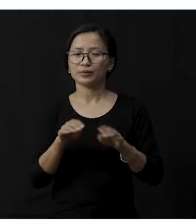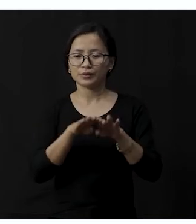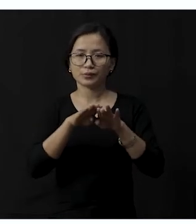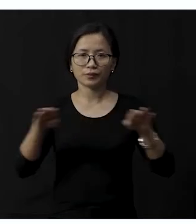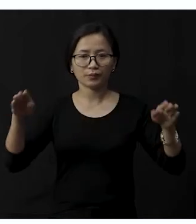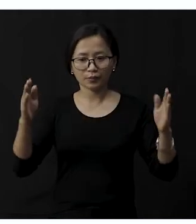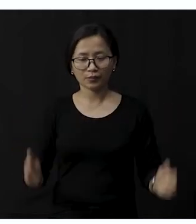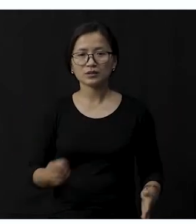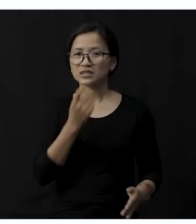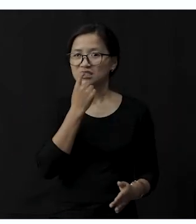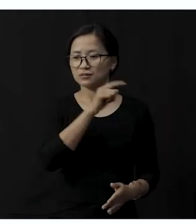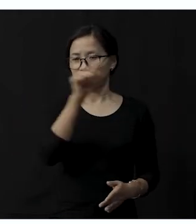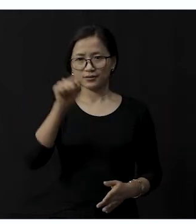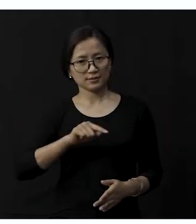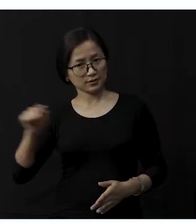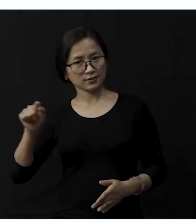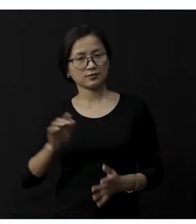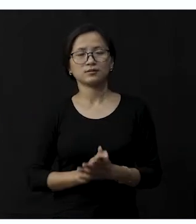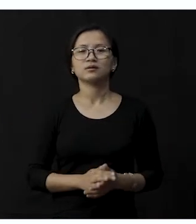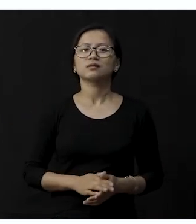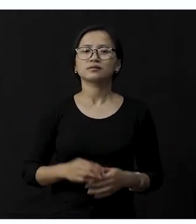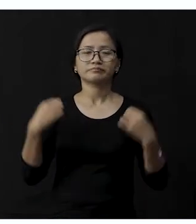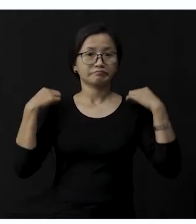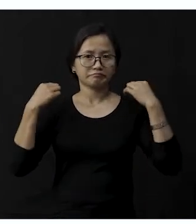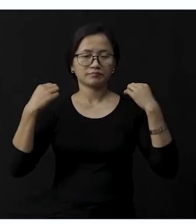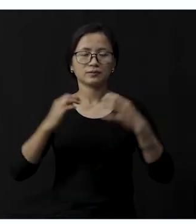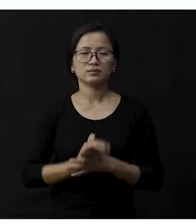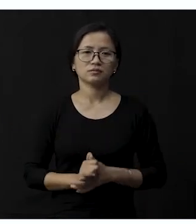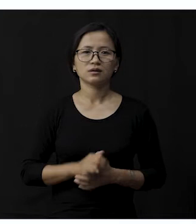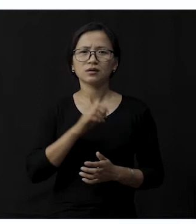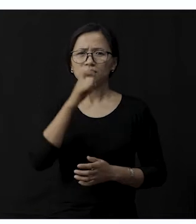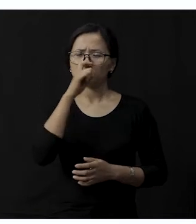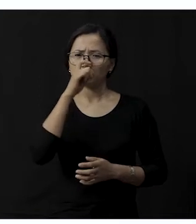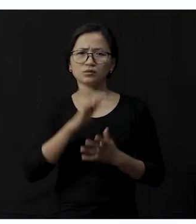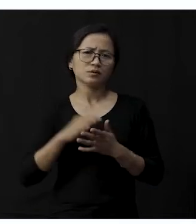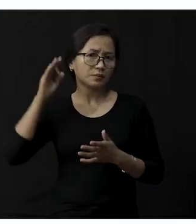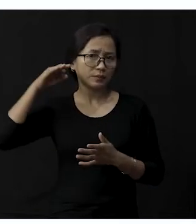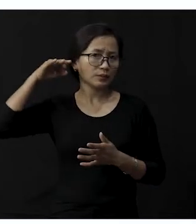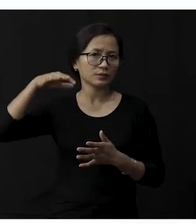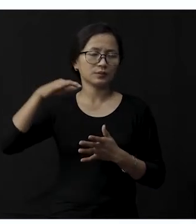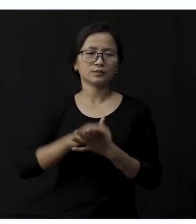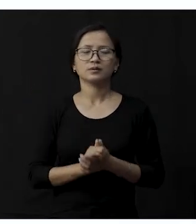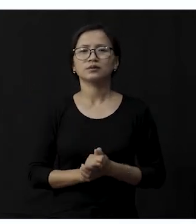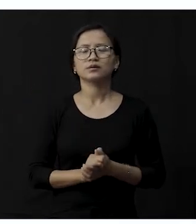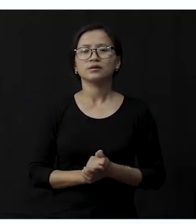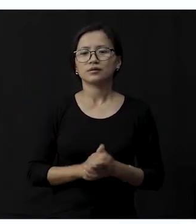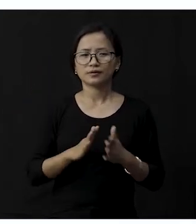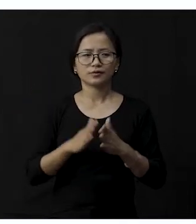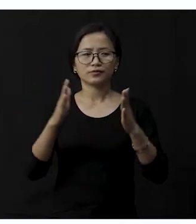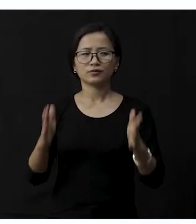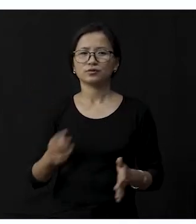zigzag cloth, and blue or purple is are the four legs that I